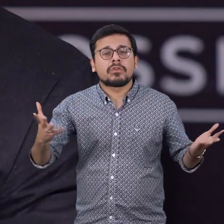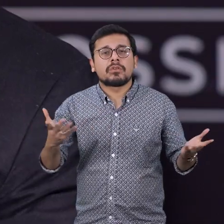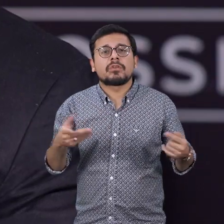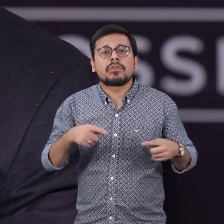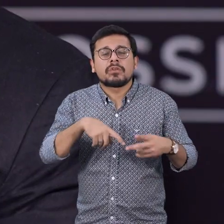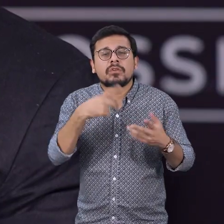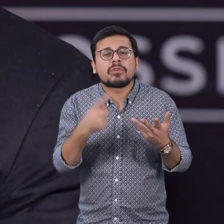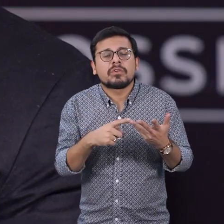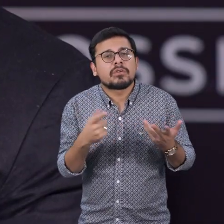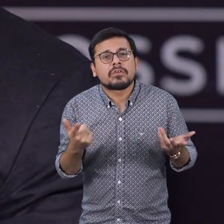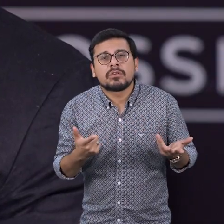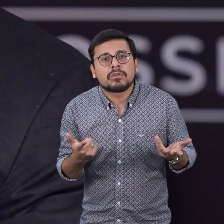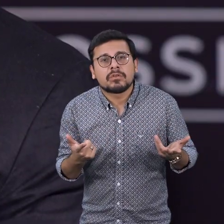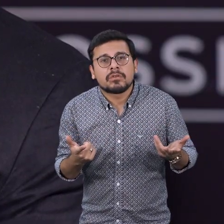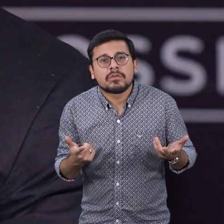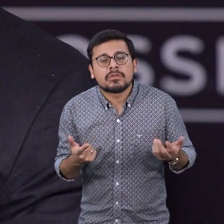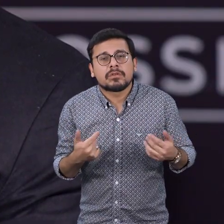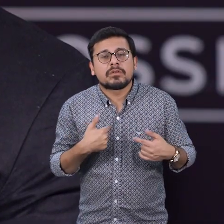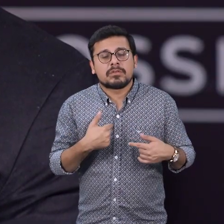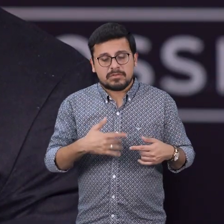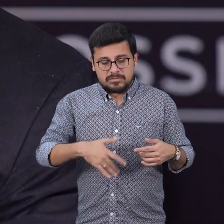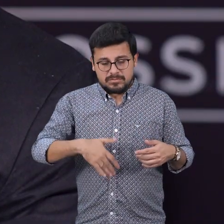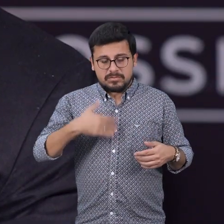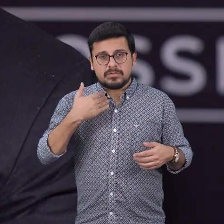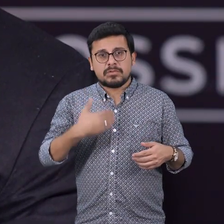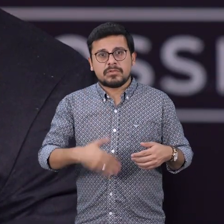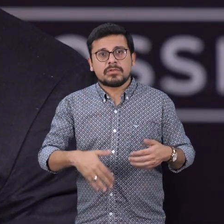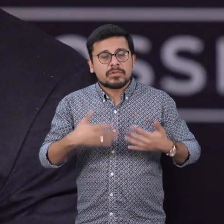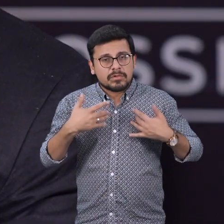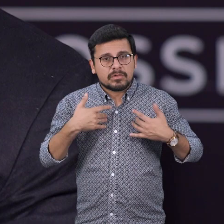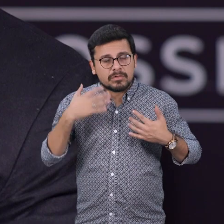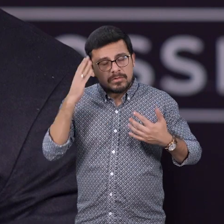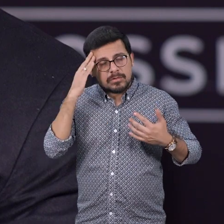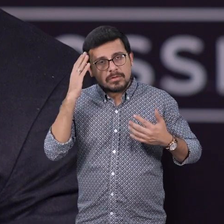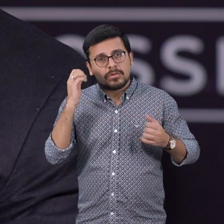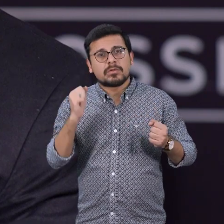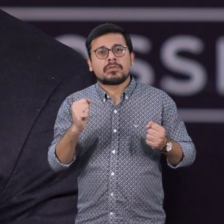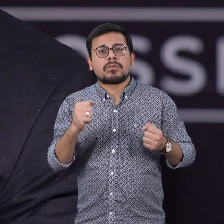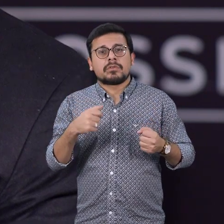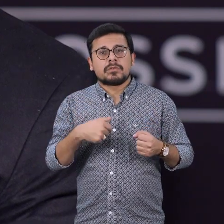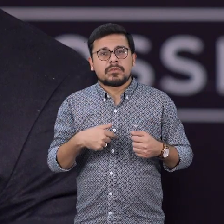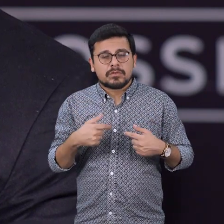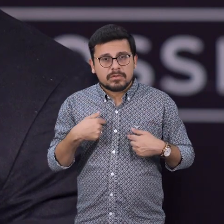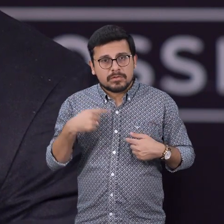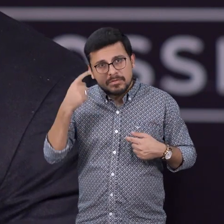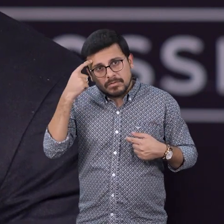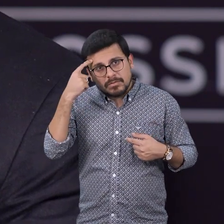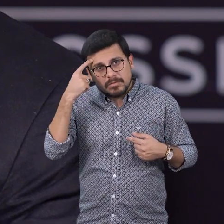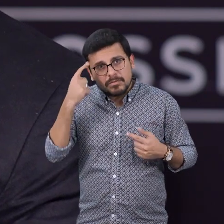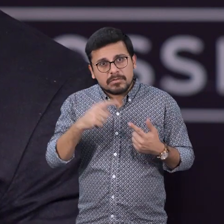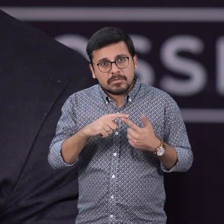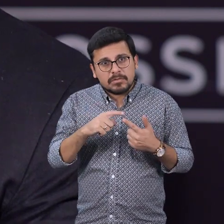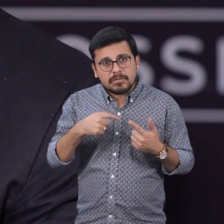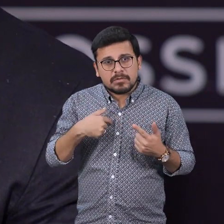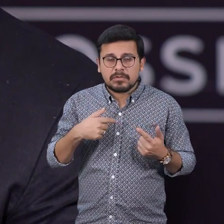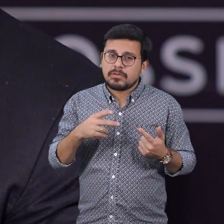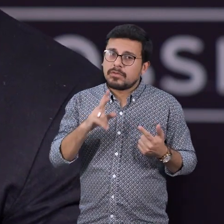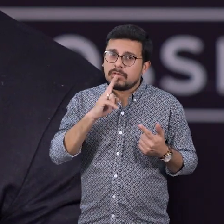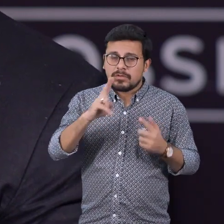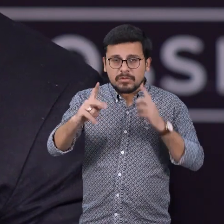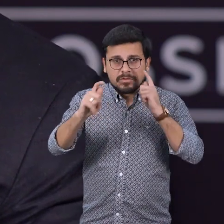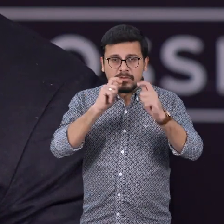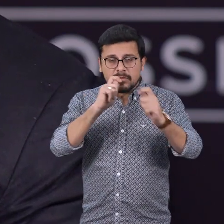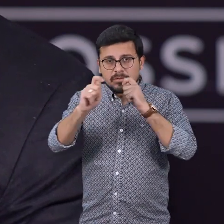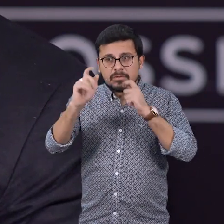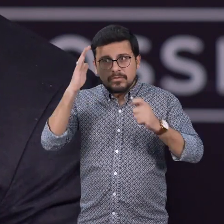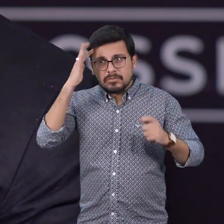my inner calling was there, and I started a community building platform called Spreading Smiles, for